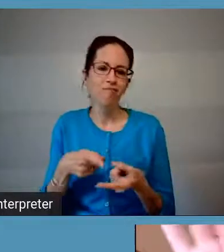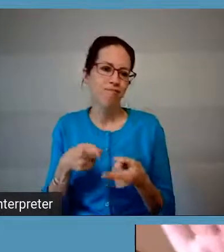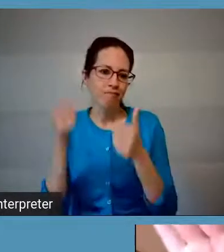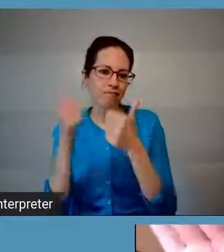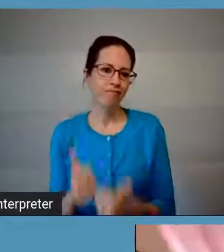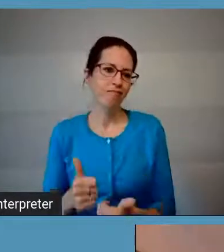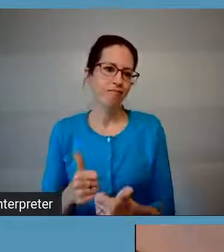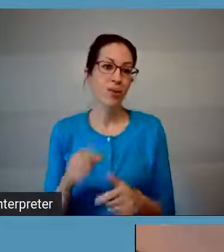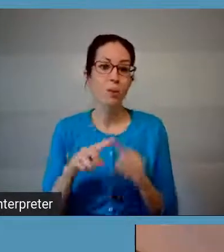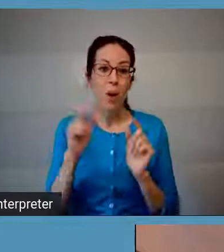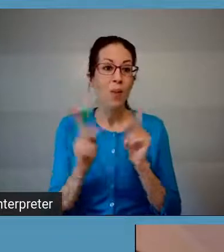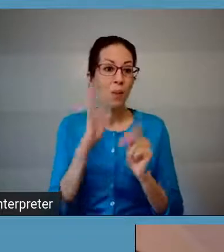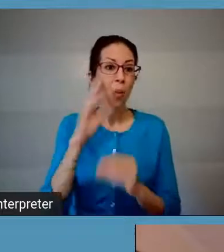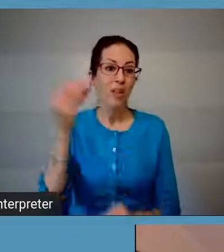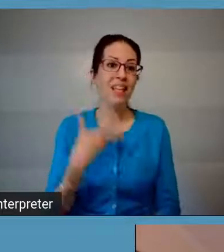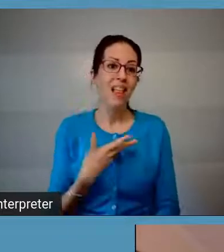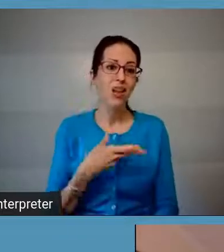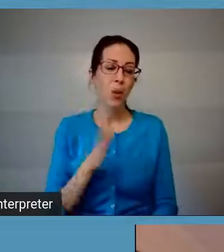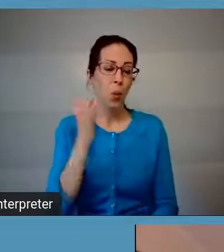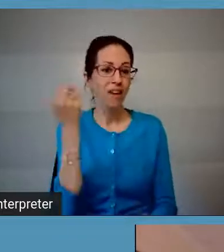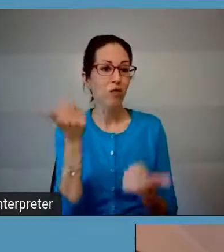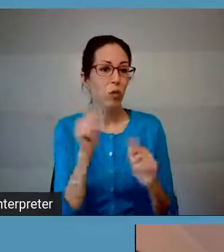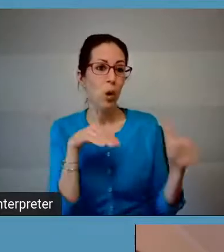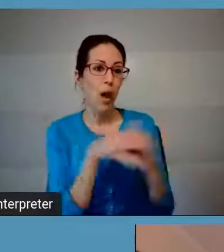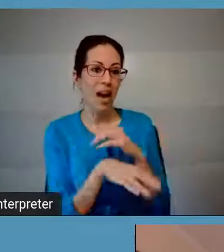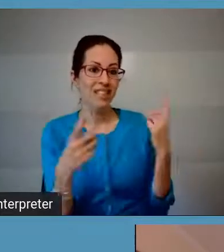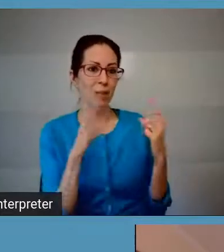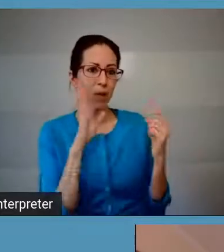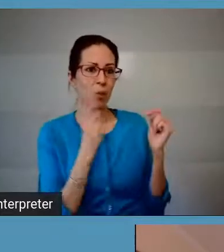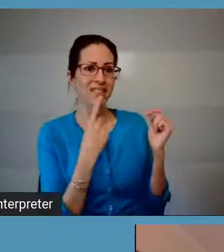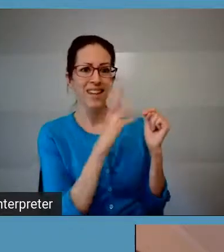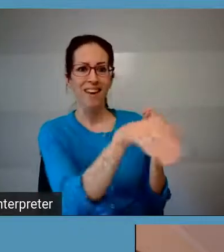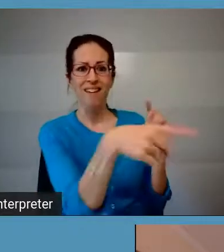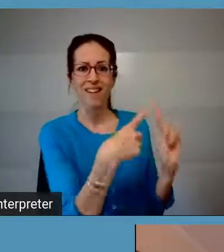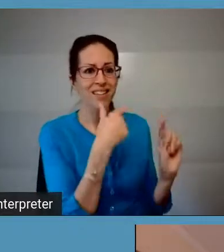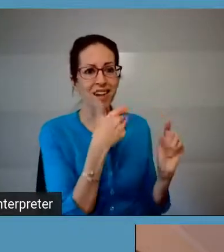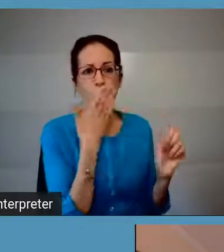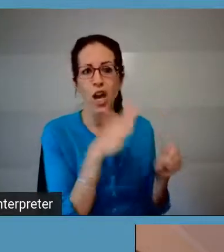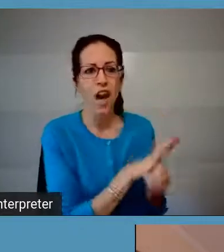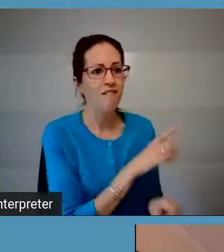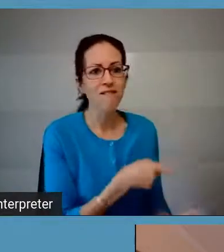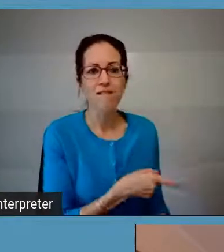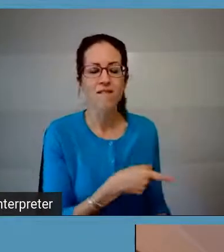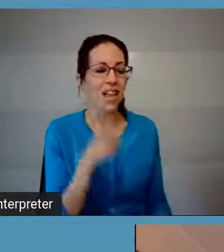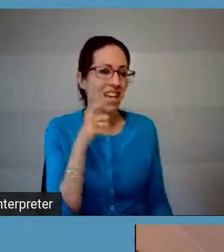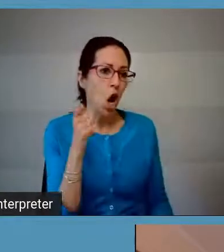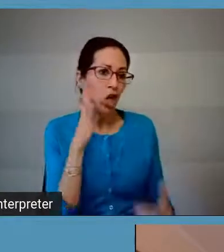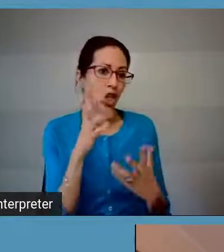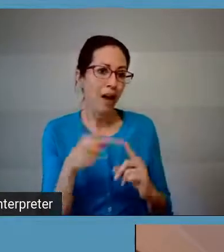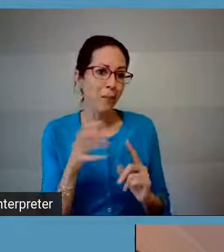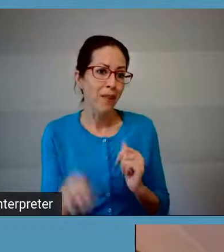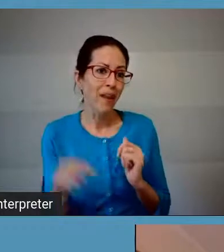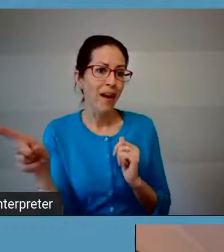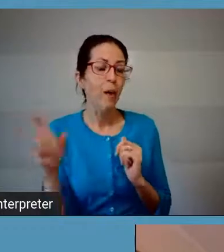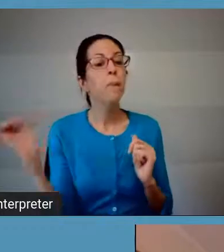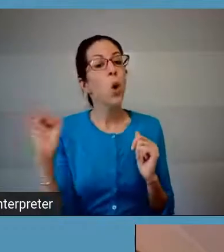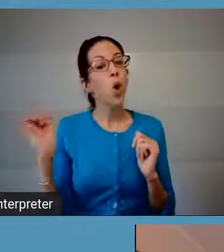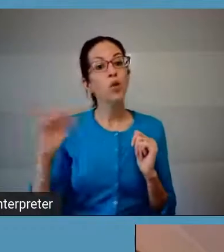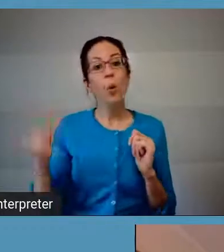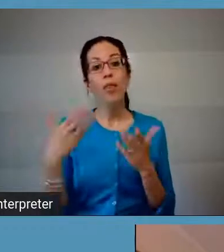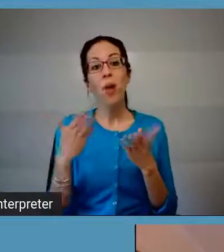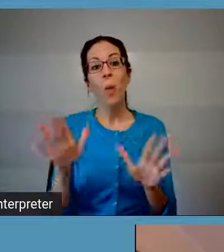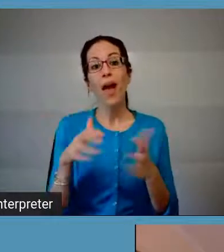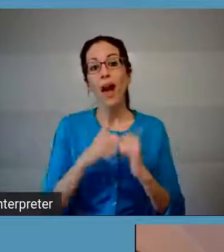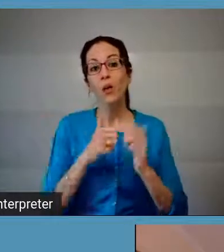this is not good enough. They're usually not shy about that. Another way of keeping up with that is professional development.